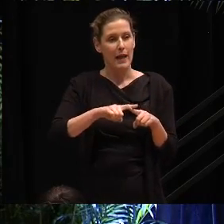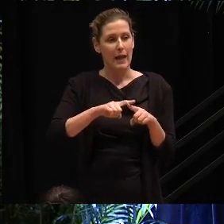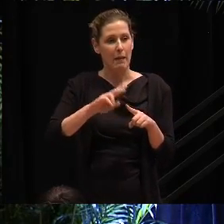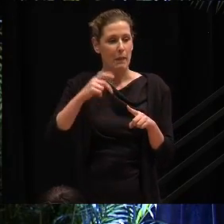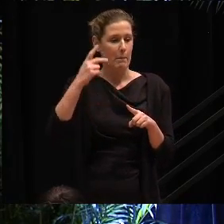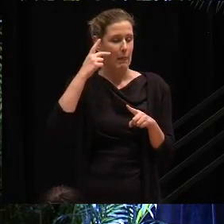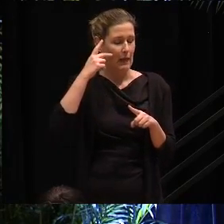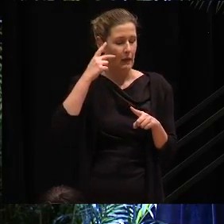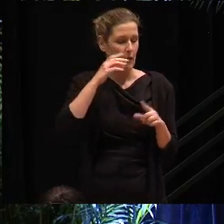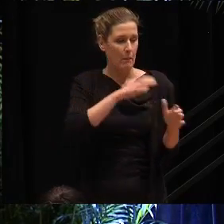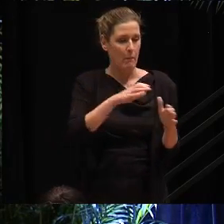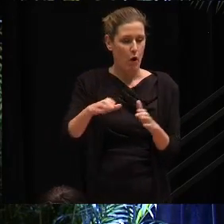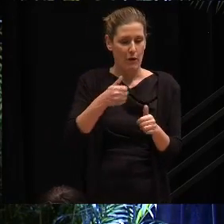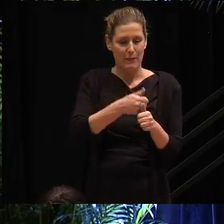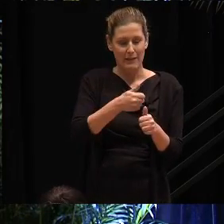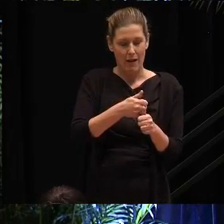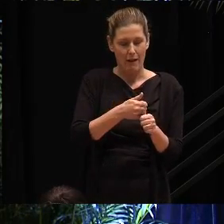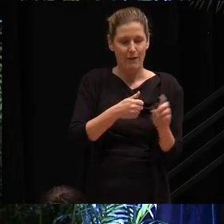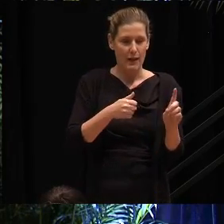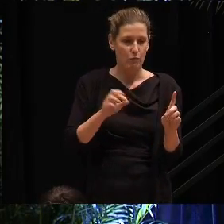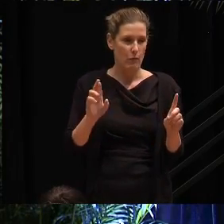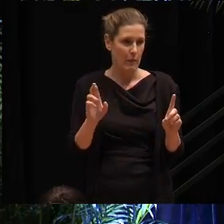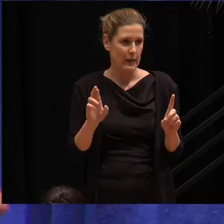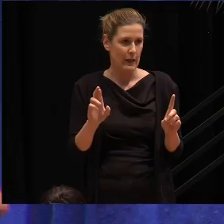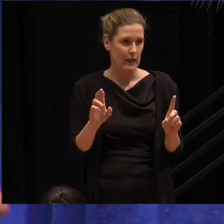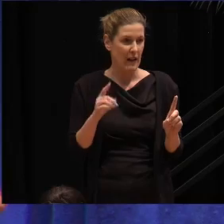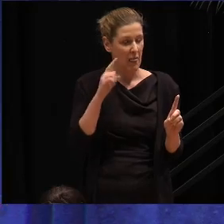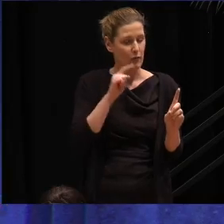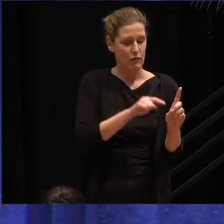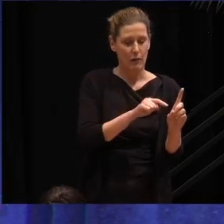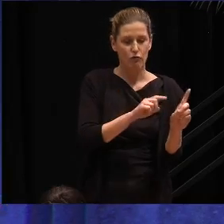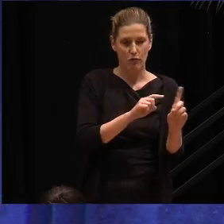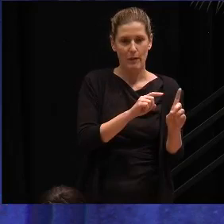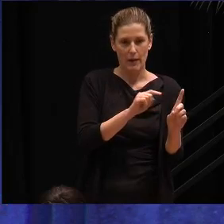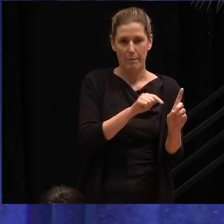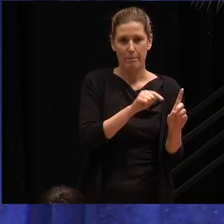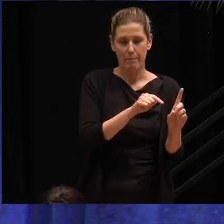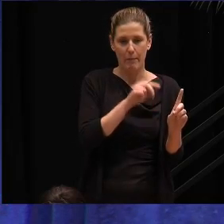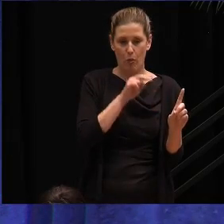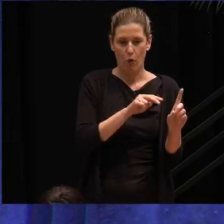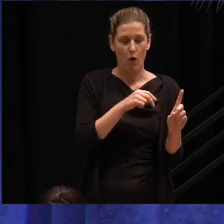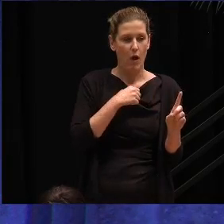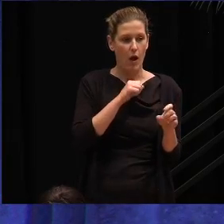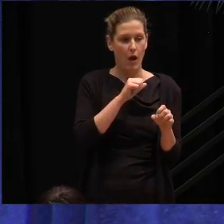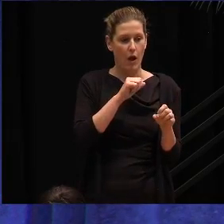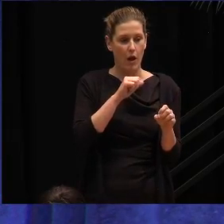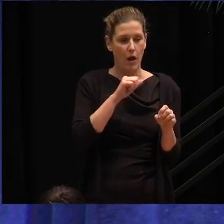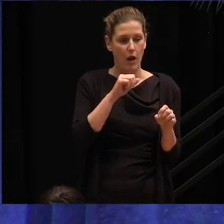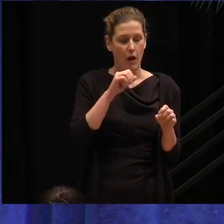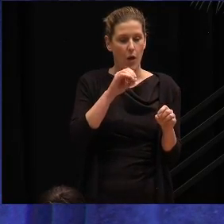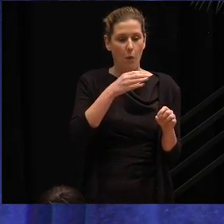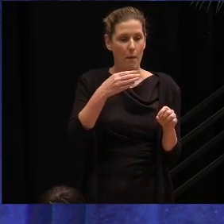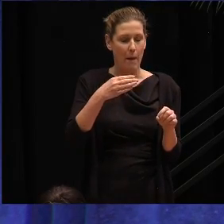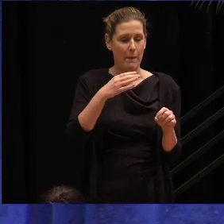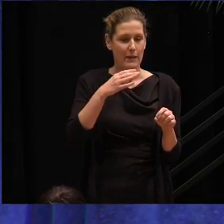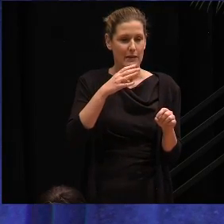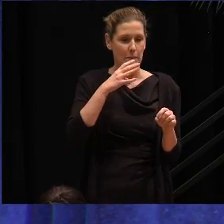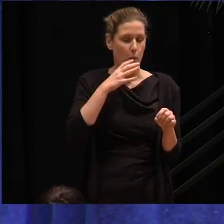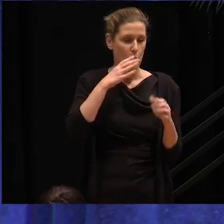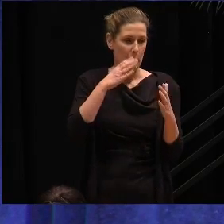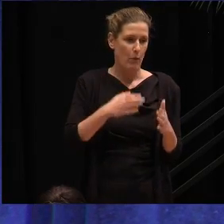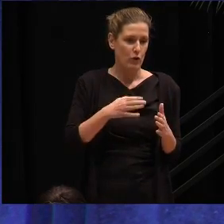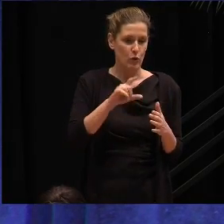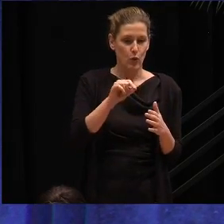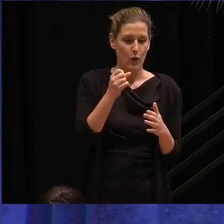the political parties, on the Democratic Party, actually. I was President Obama's spokesperson in 2012